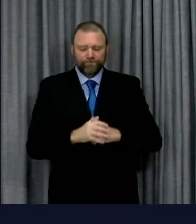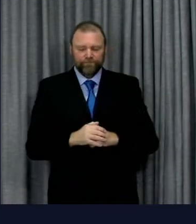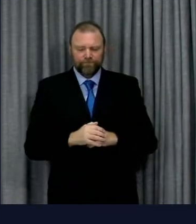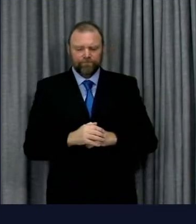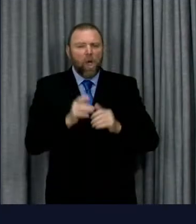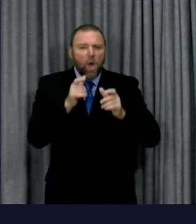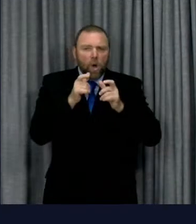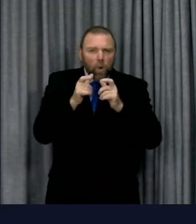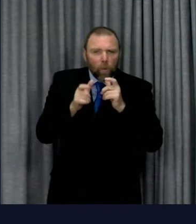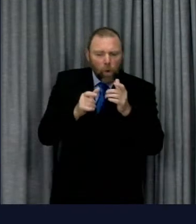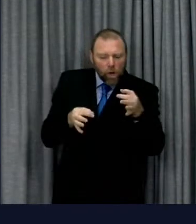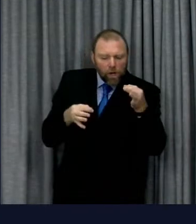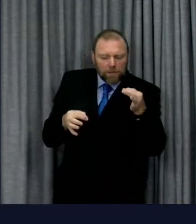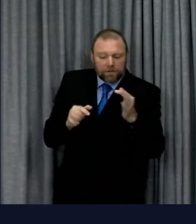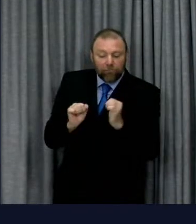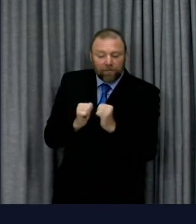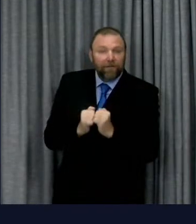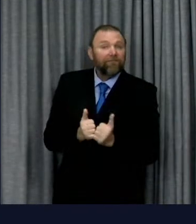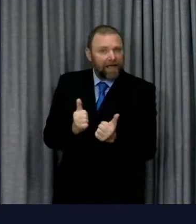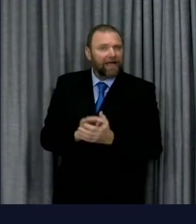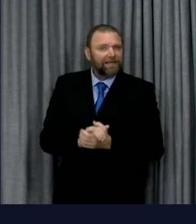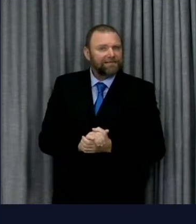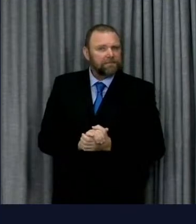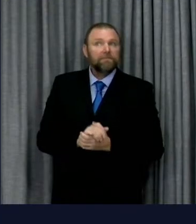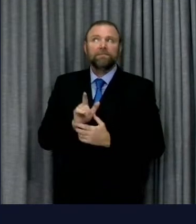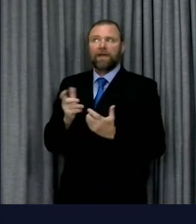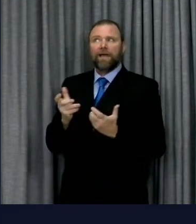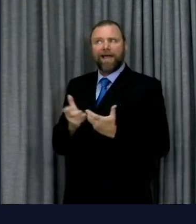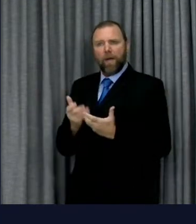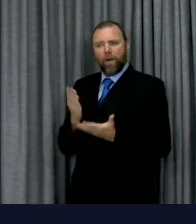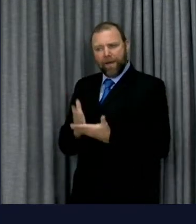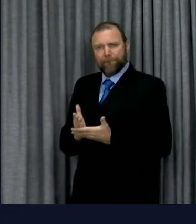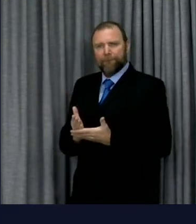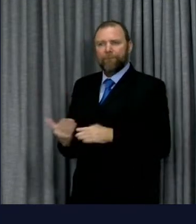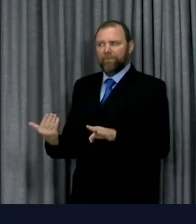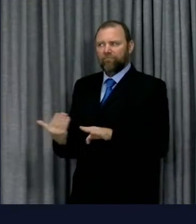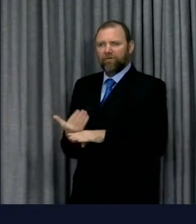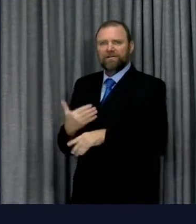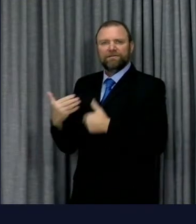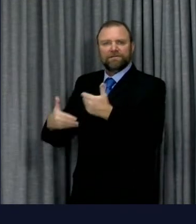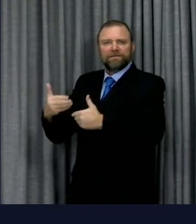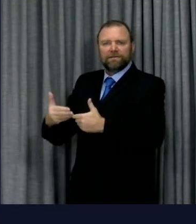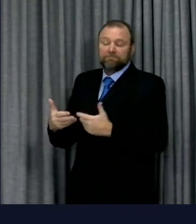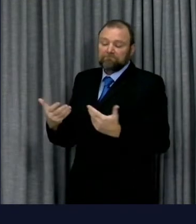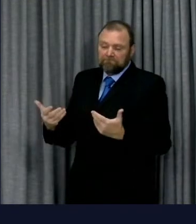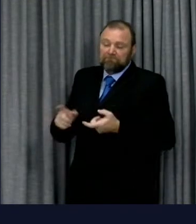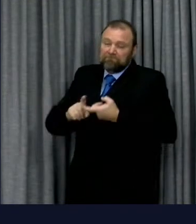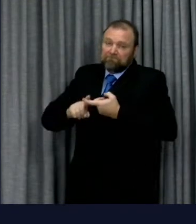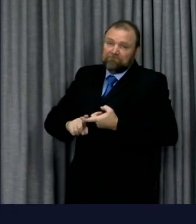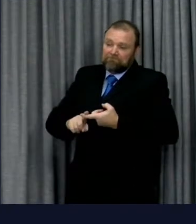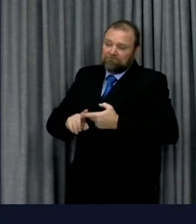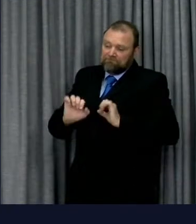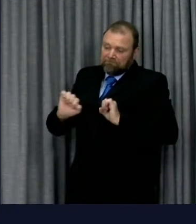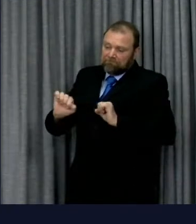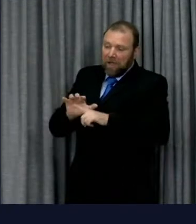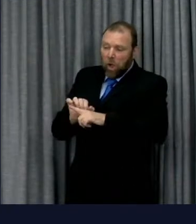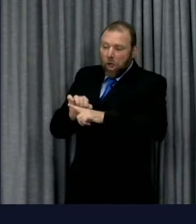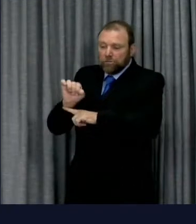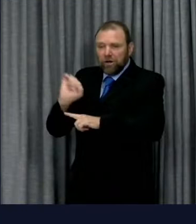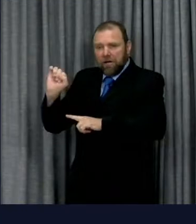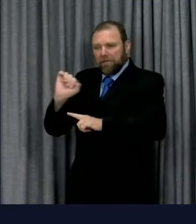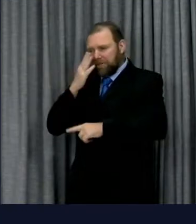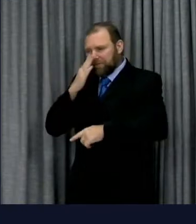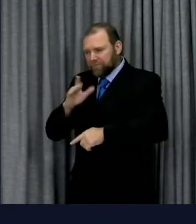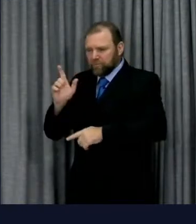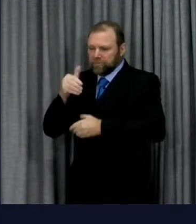thing. How you make them work depends upon, a culture and a willingness and a commitment by all